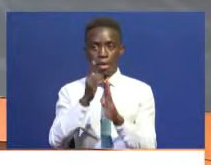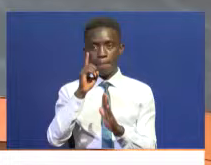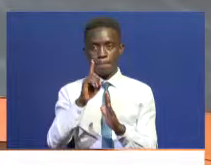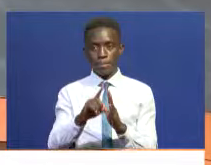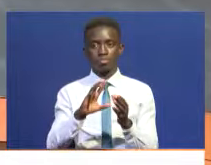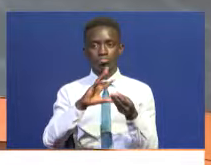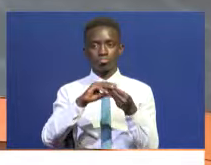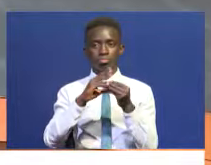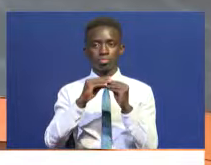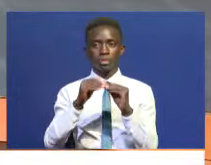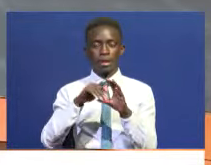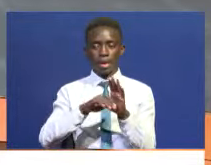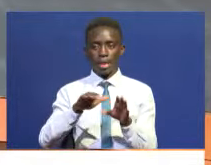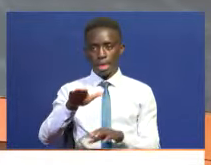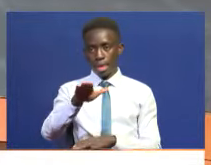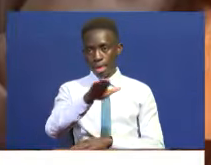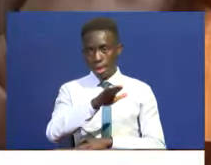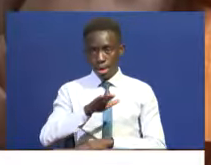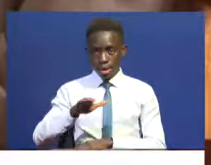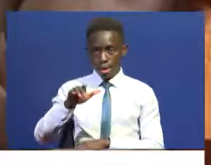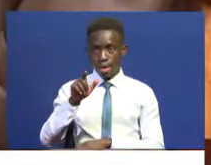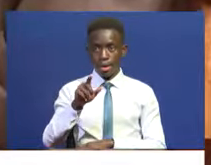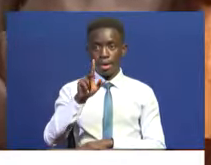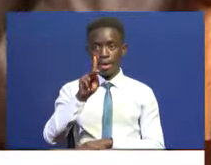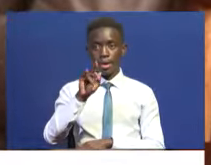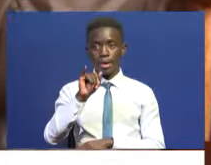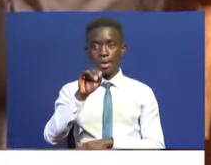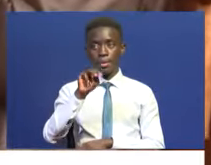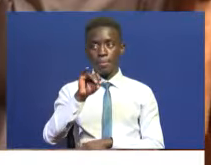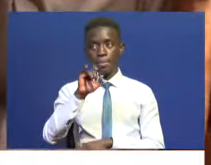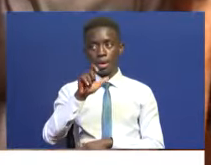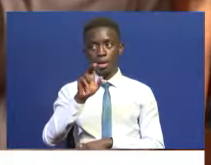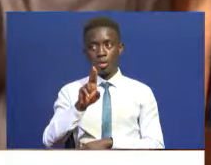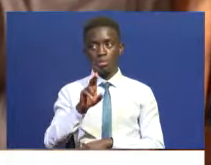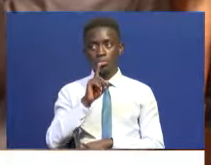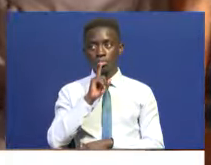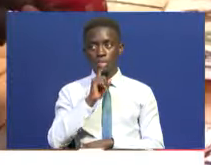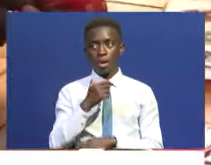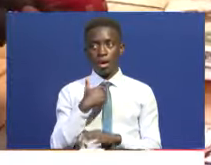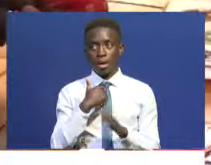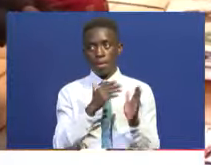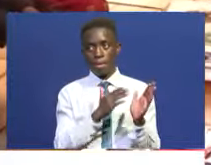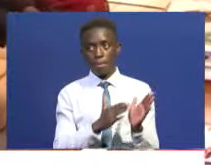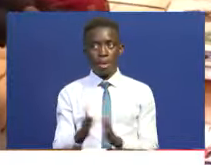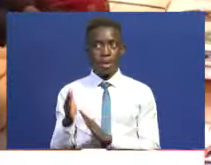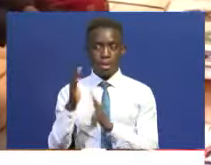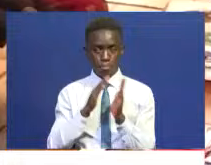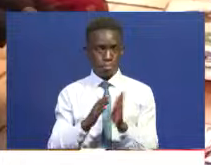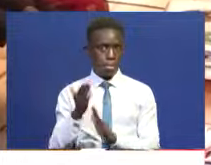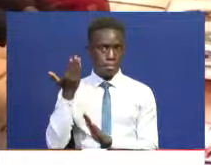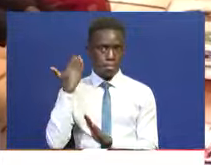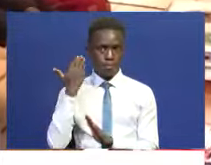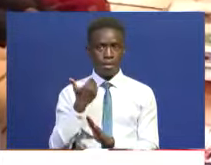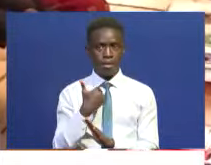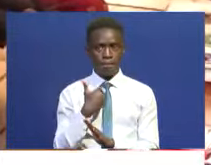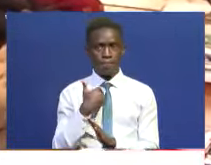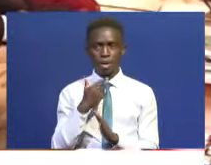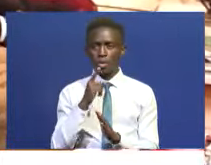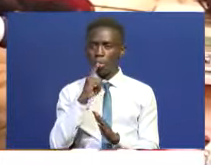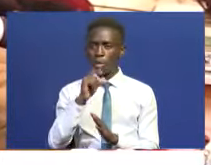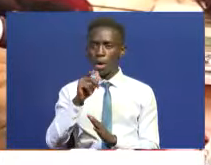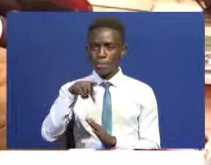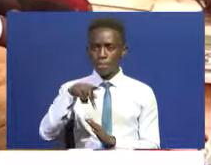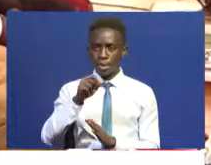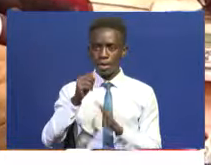constituency. Kimilu, however, said that he had a strategic plan in place on the matter and told the Principal Secretary to focus on her national